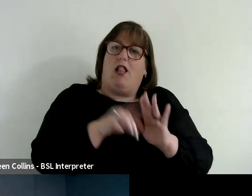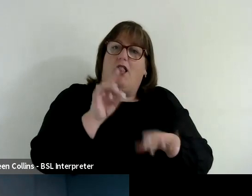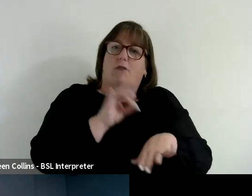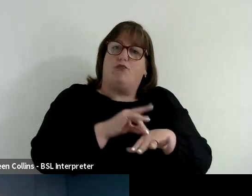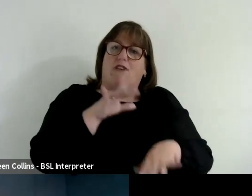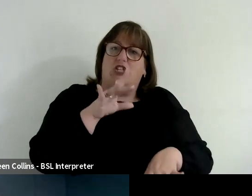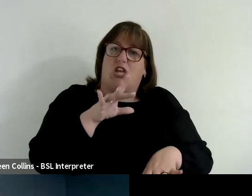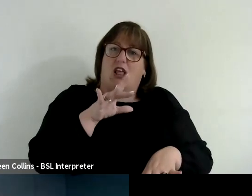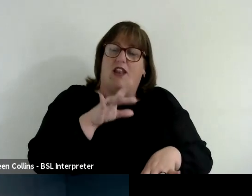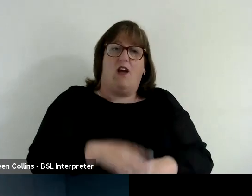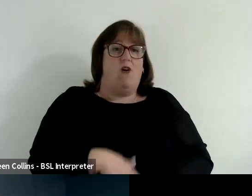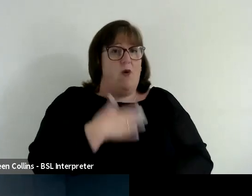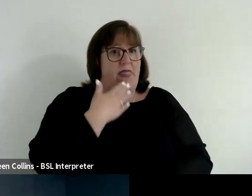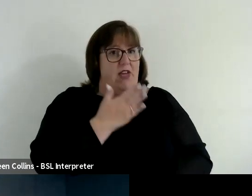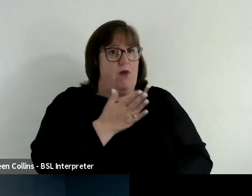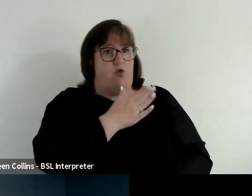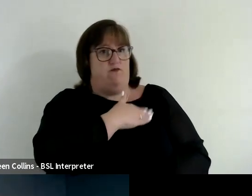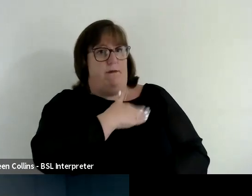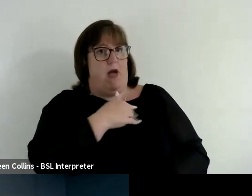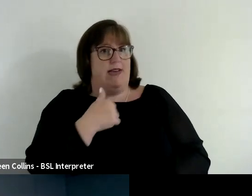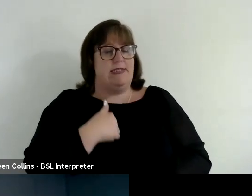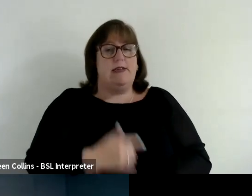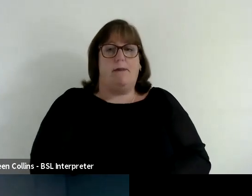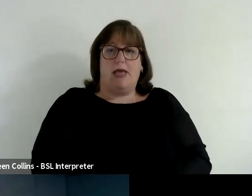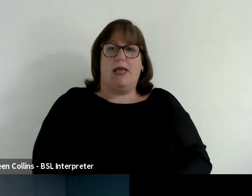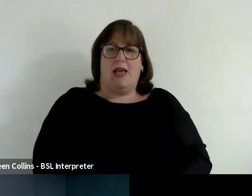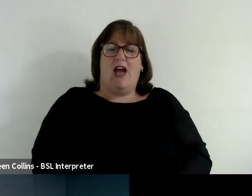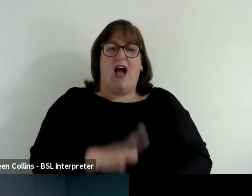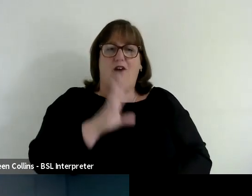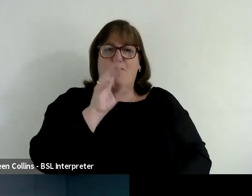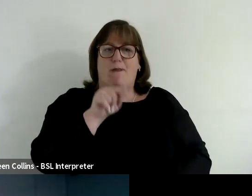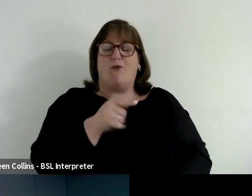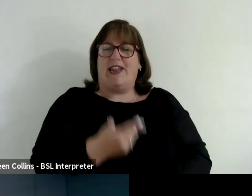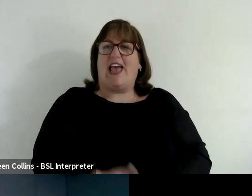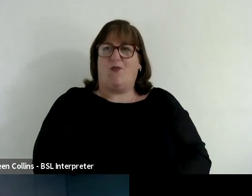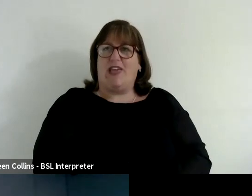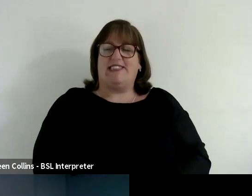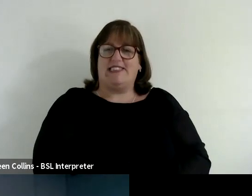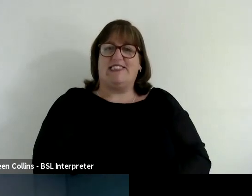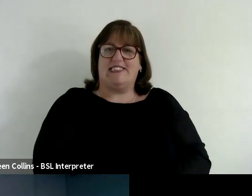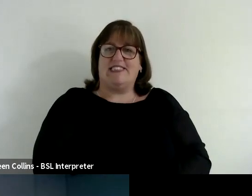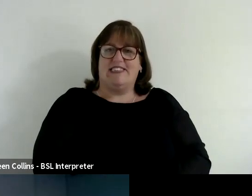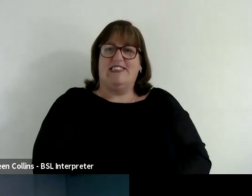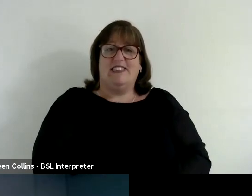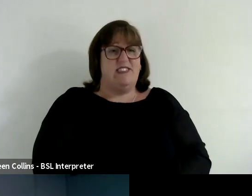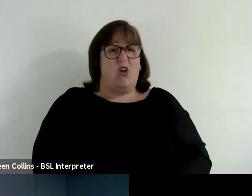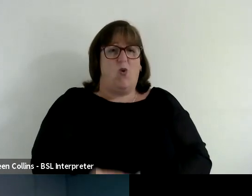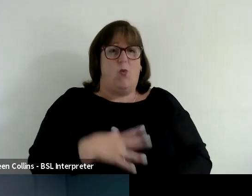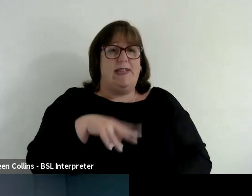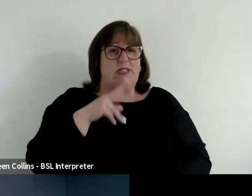for the reminder of that. So yeah, I do remember it now. So maybe it's probably time for a revisit.